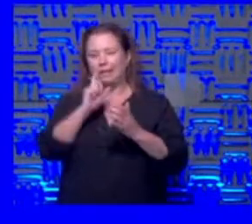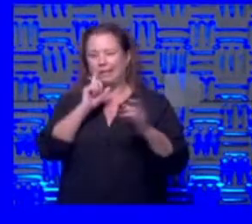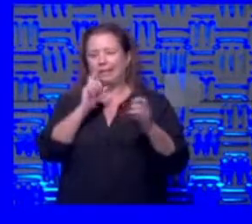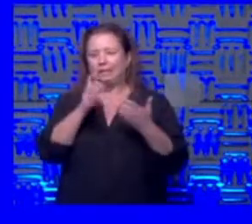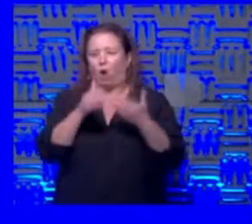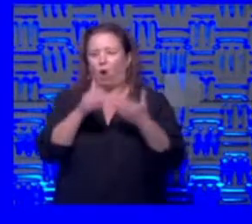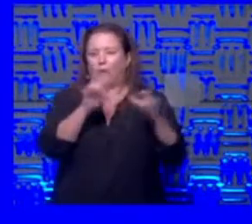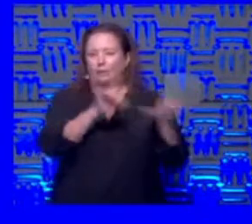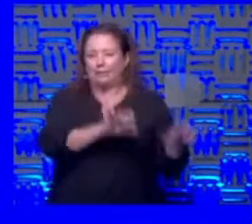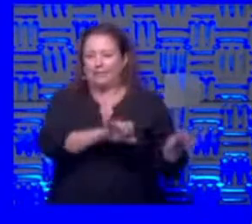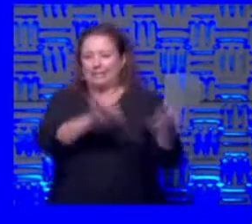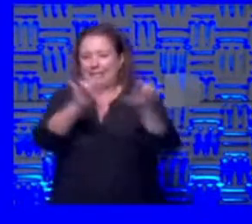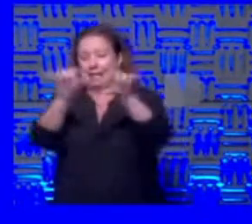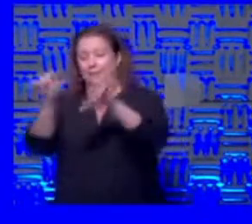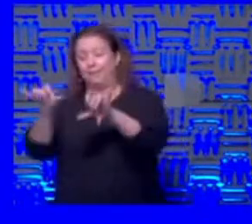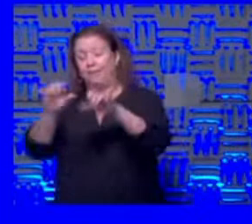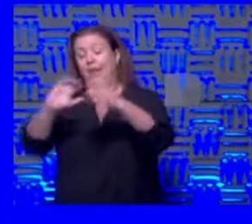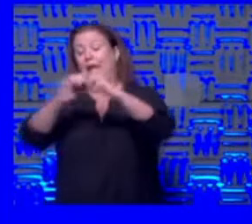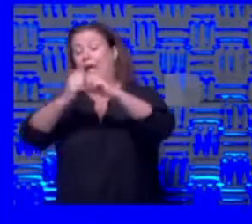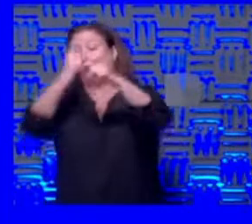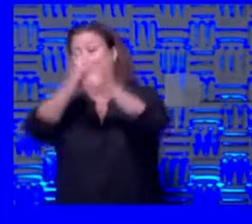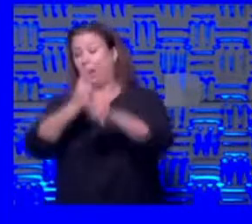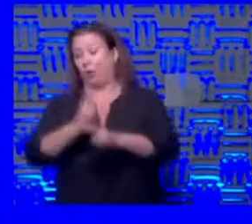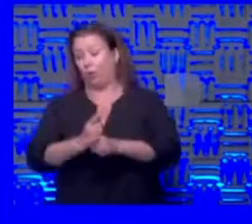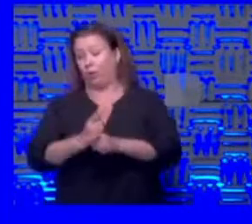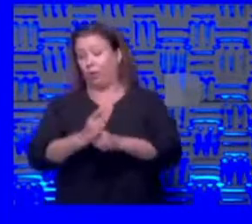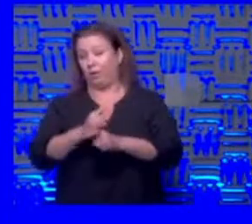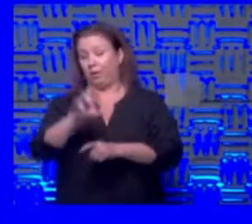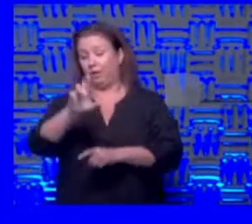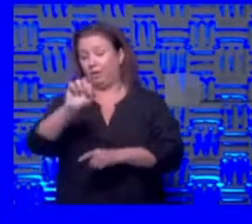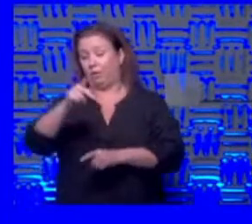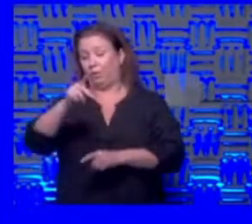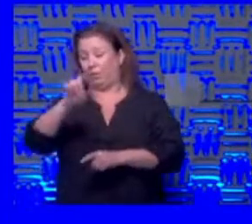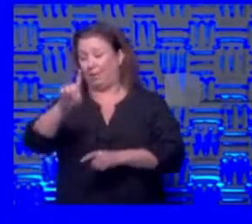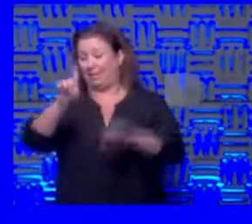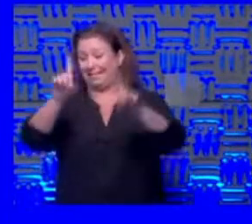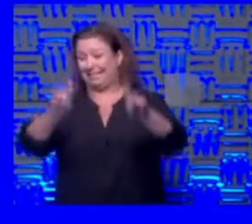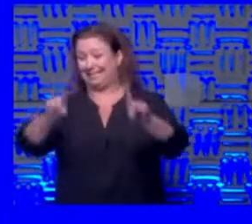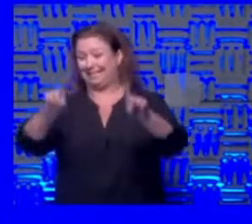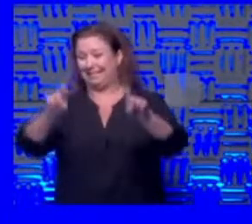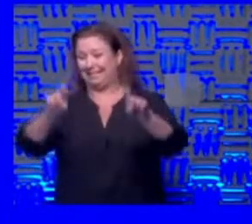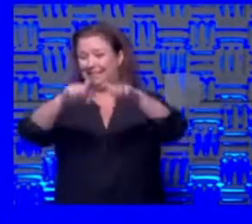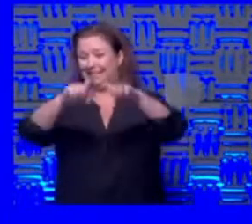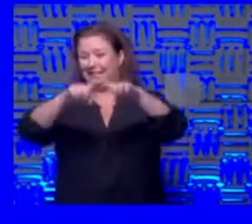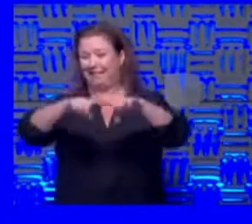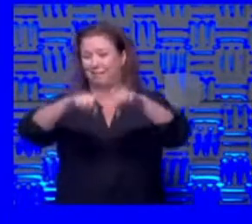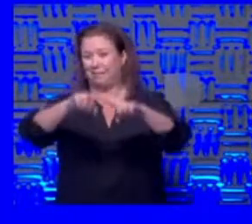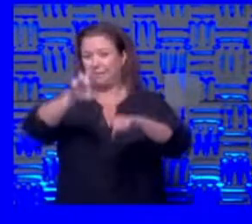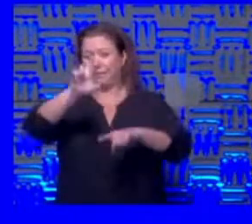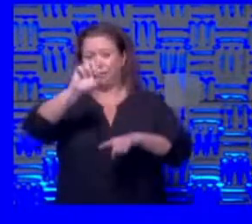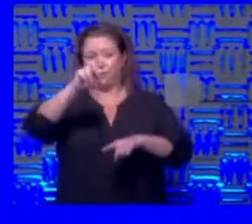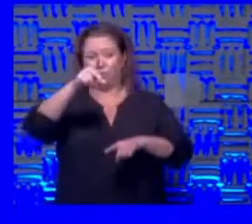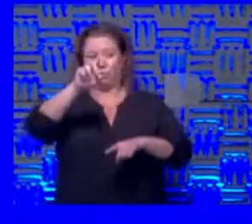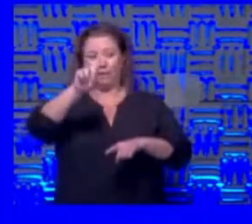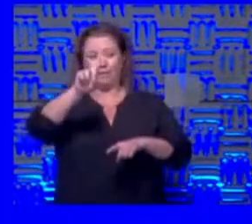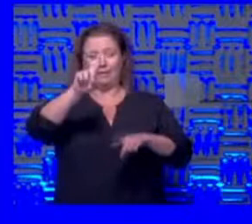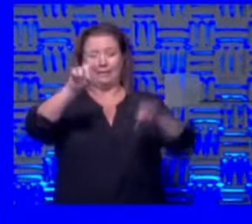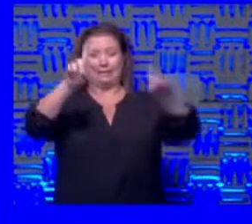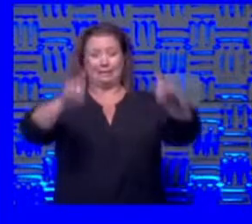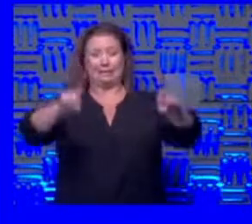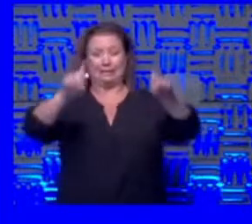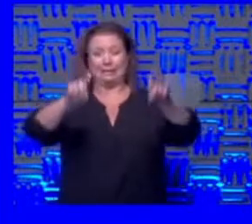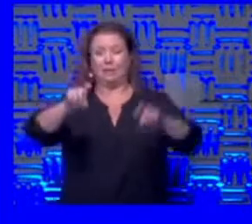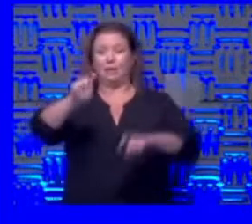So that's very good. How accurate are the rapid tests? I think it depends what rapid test you're talking about. Are you talking about a